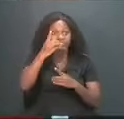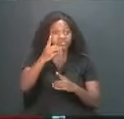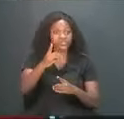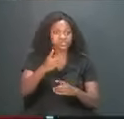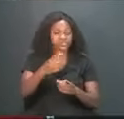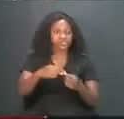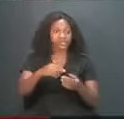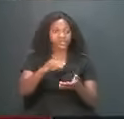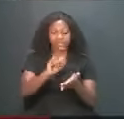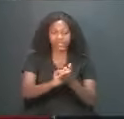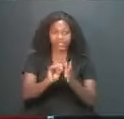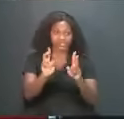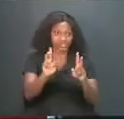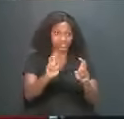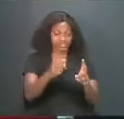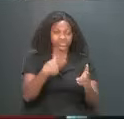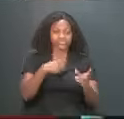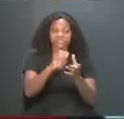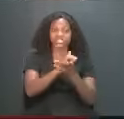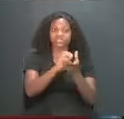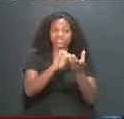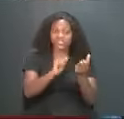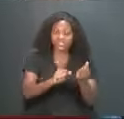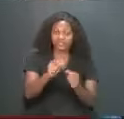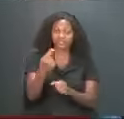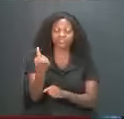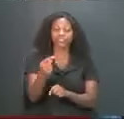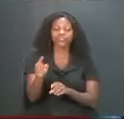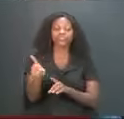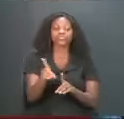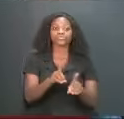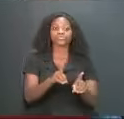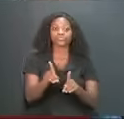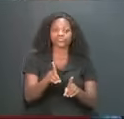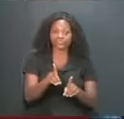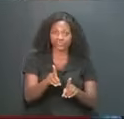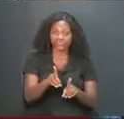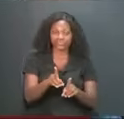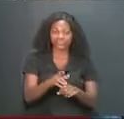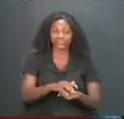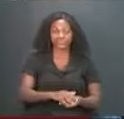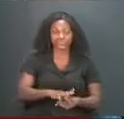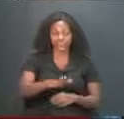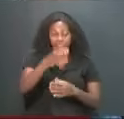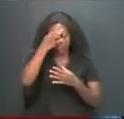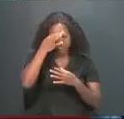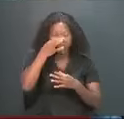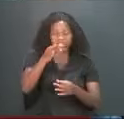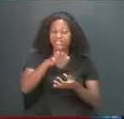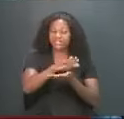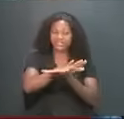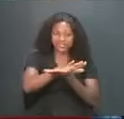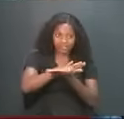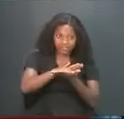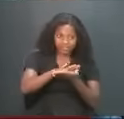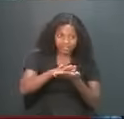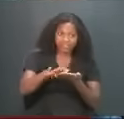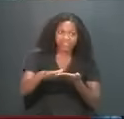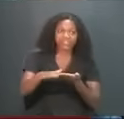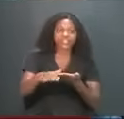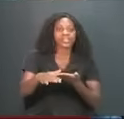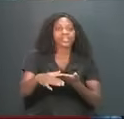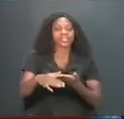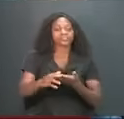on that matter. I believe, as you have always done, that your ruling will be fair and it will be based on the